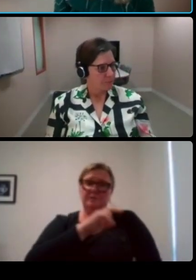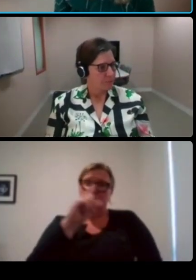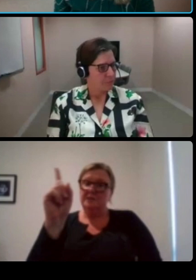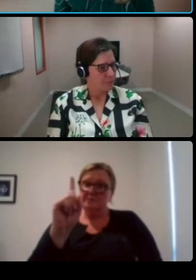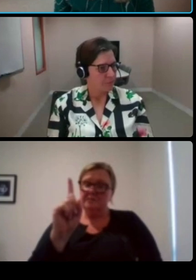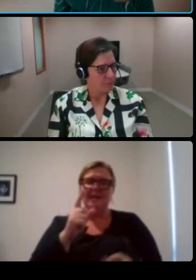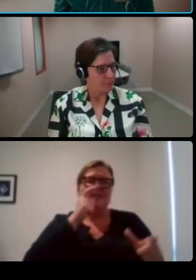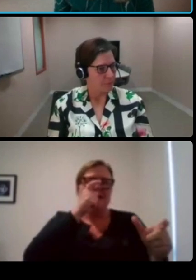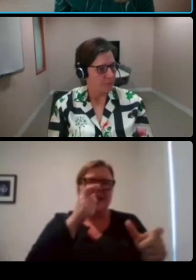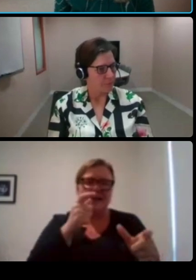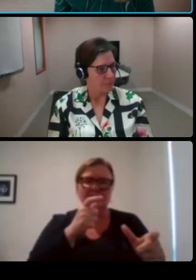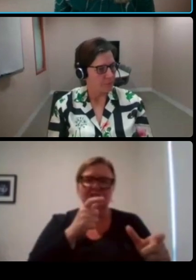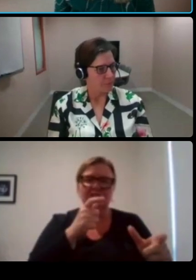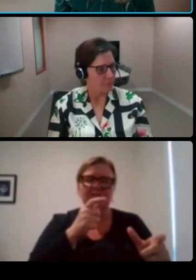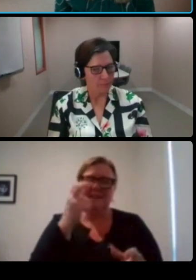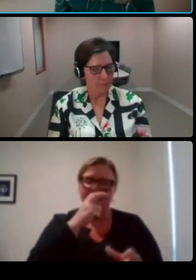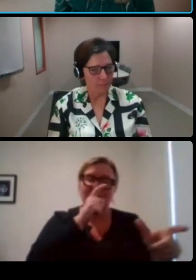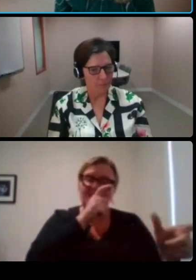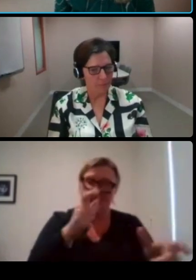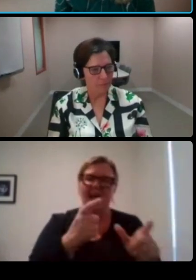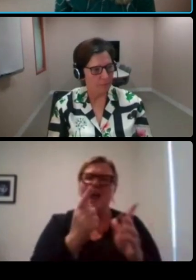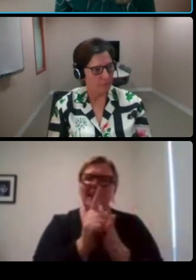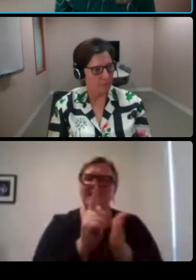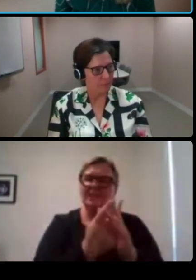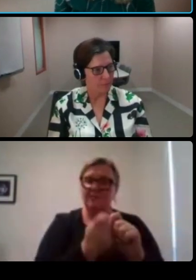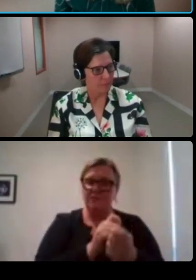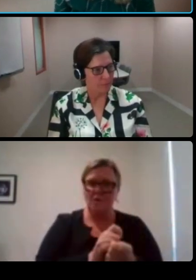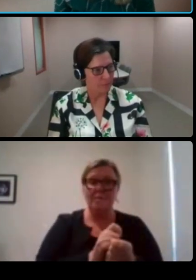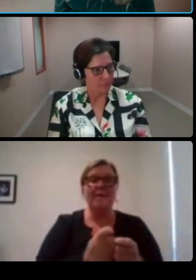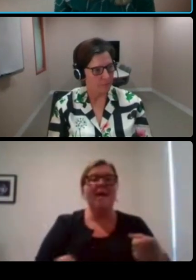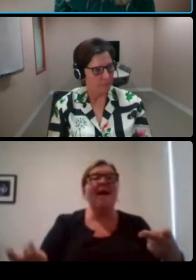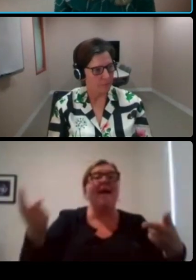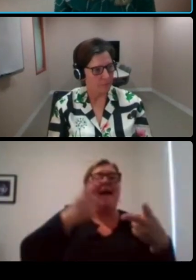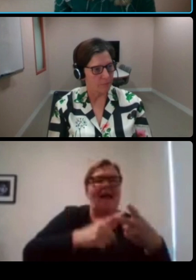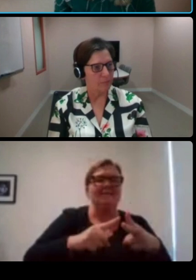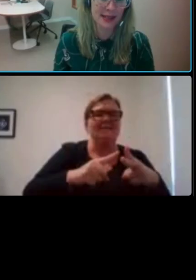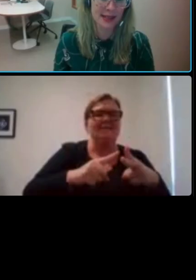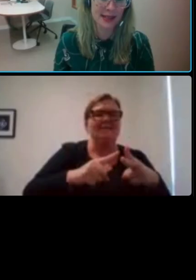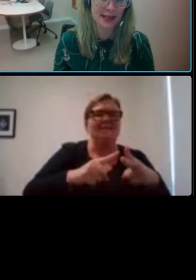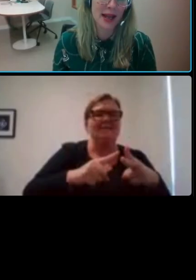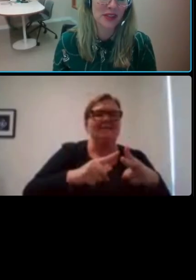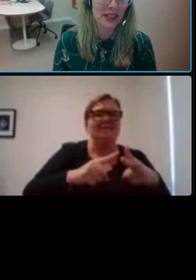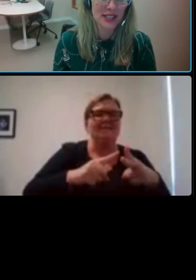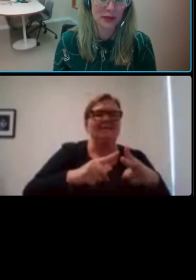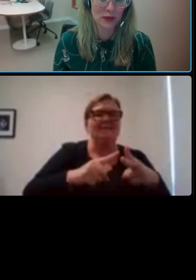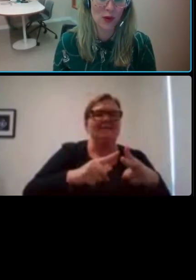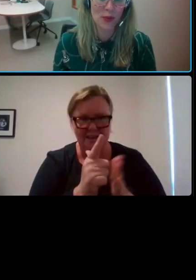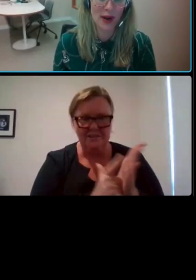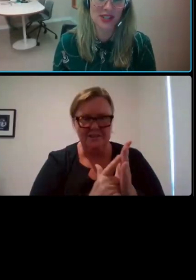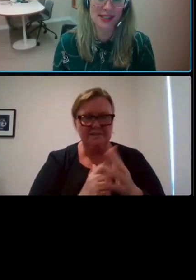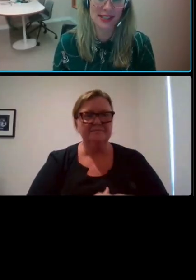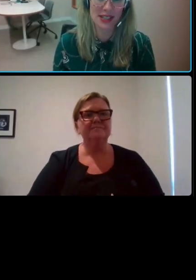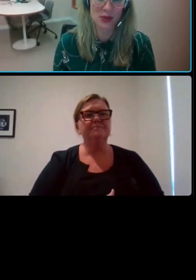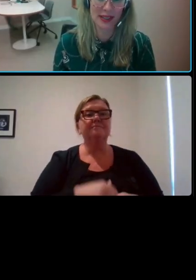the Aged Care Legislative Reform Program, which includes delivery of the new Aged Care Act. The Legislative